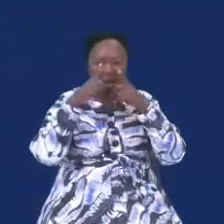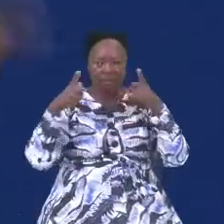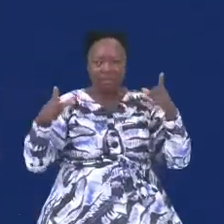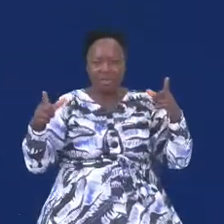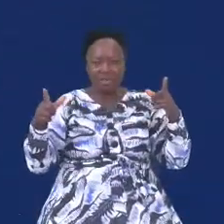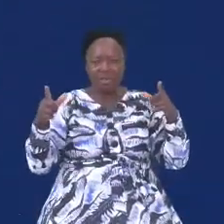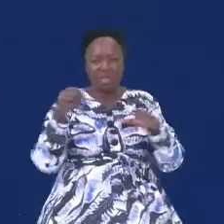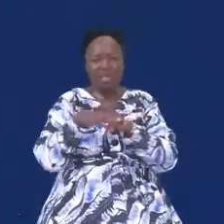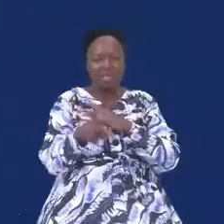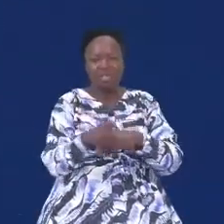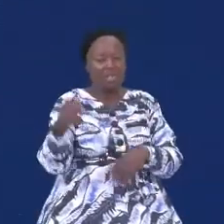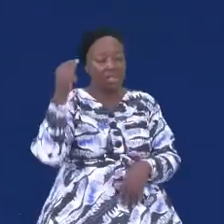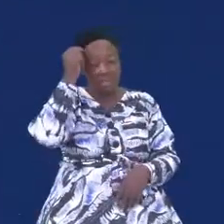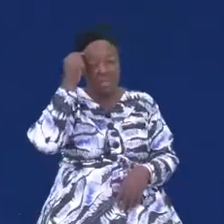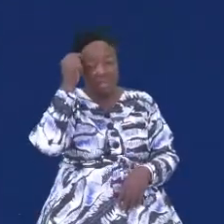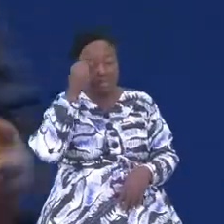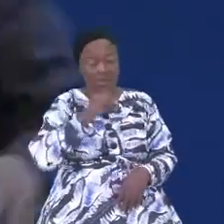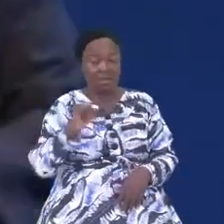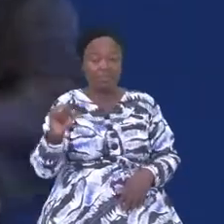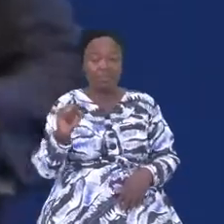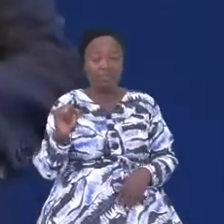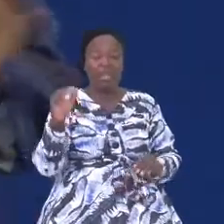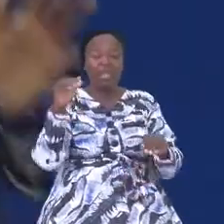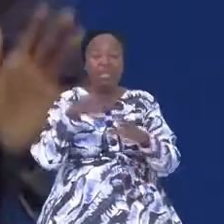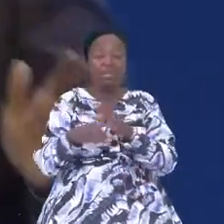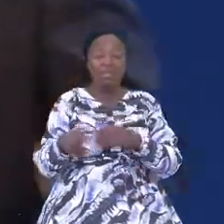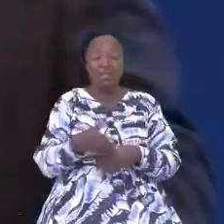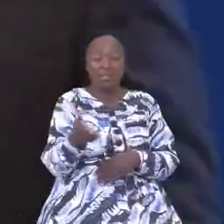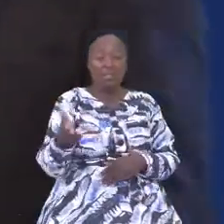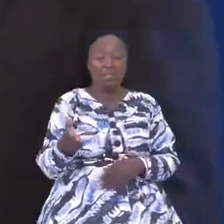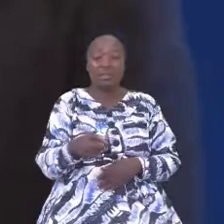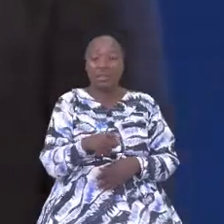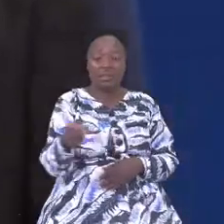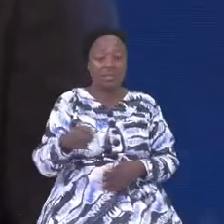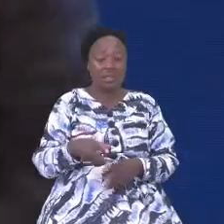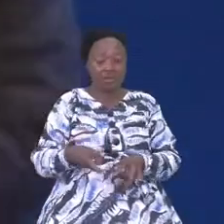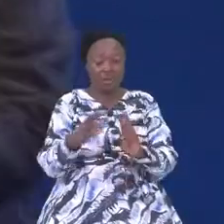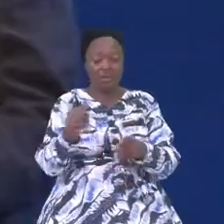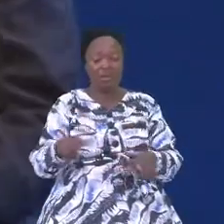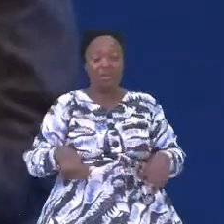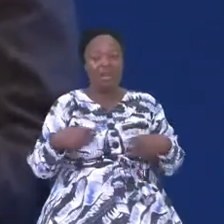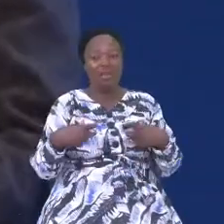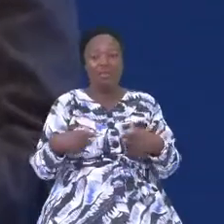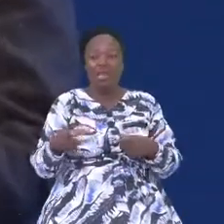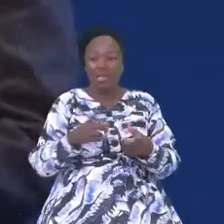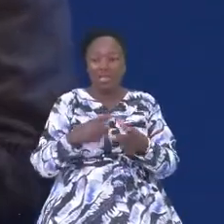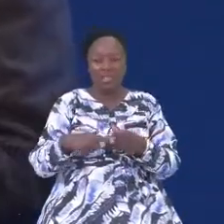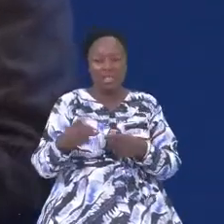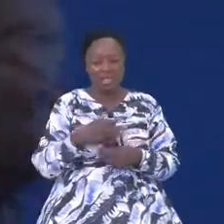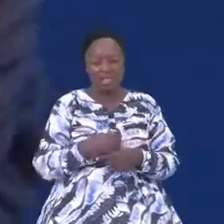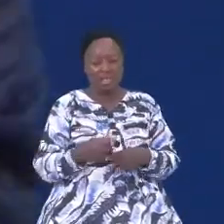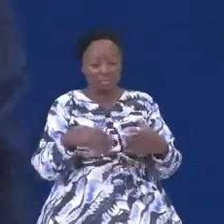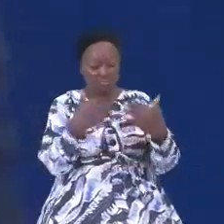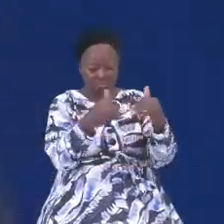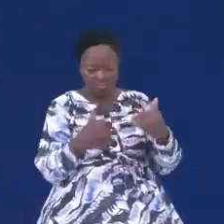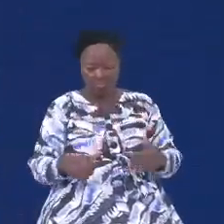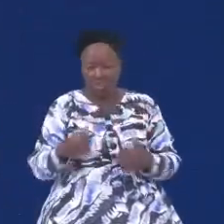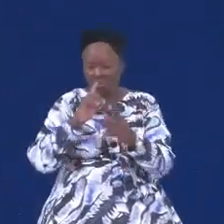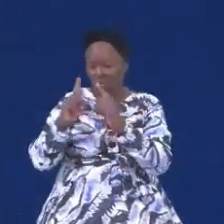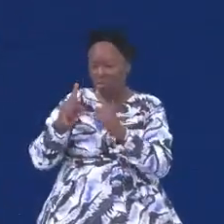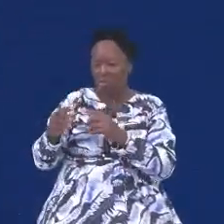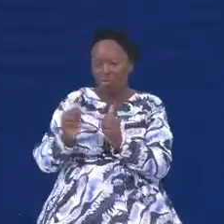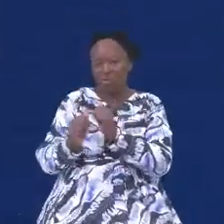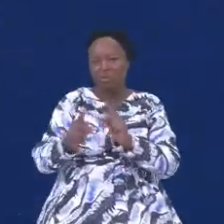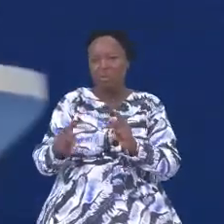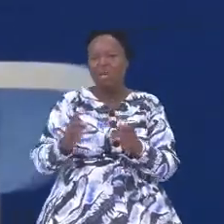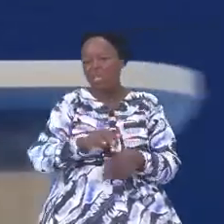their thinking, in their way of life, in their interaction with people. Any little thing